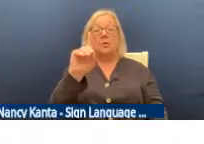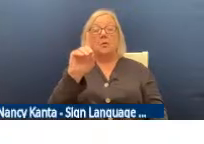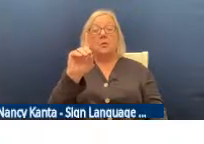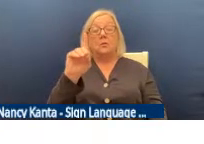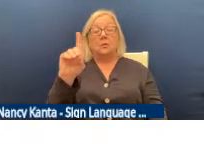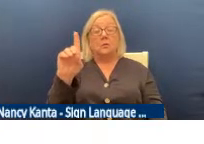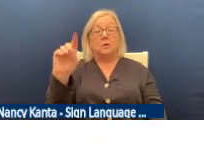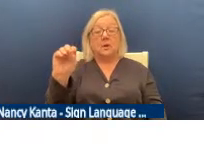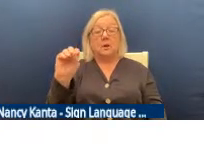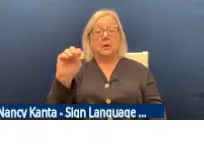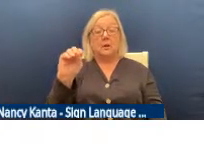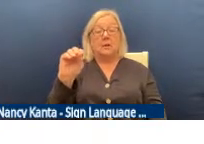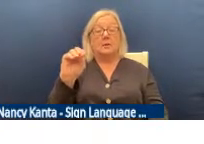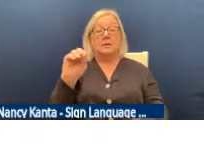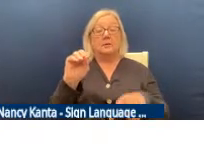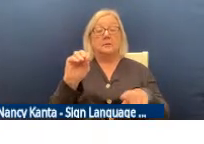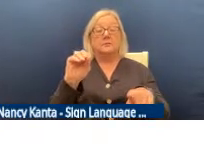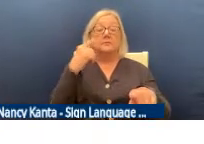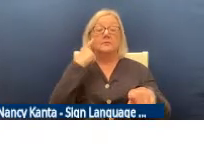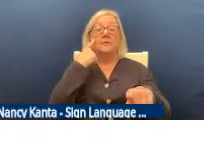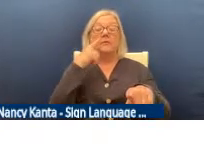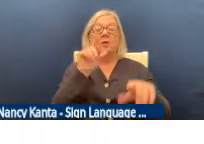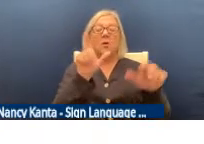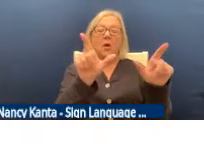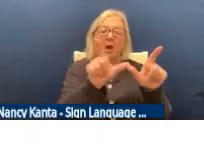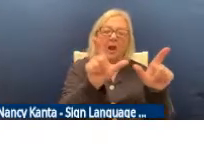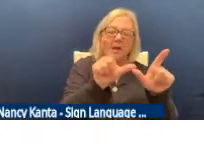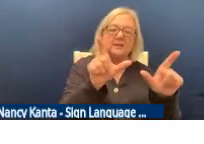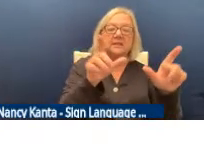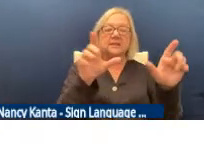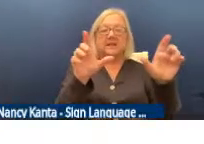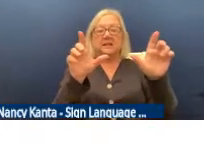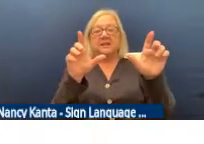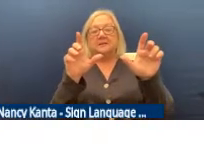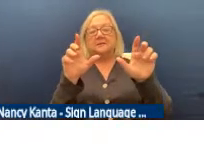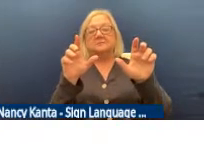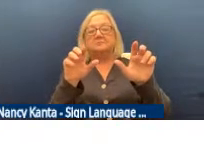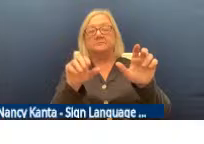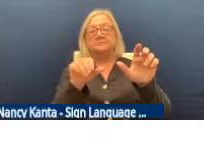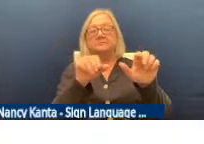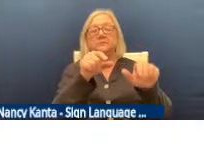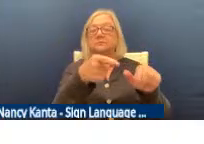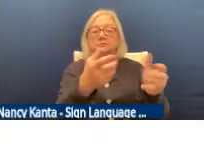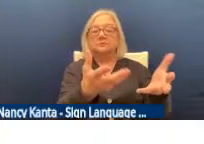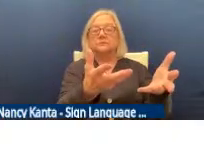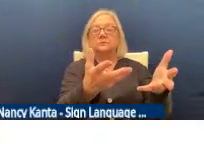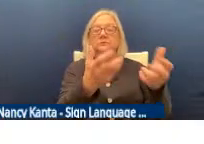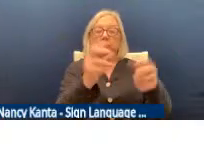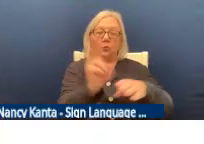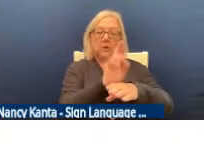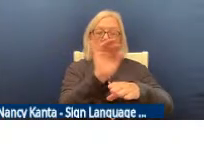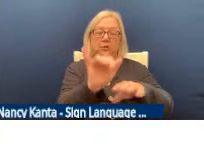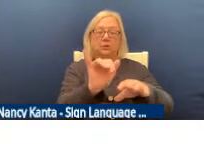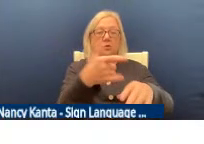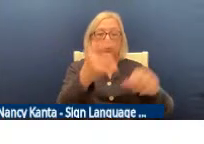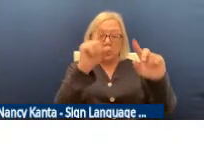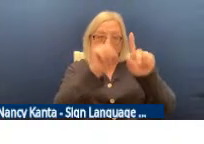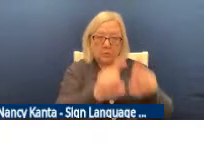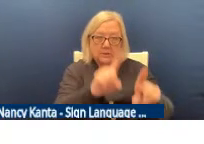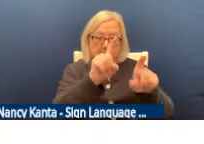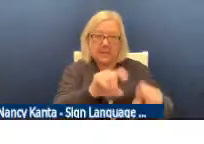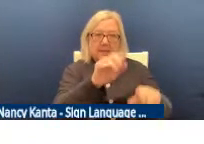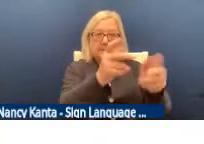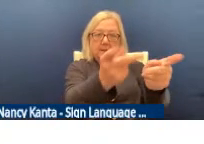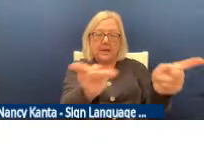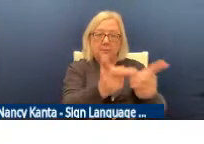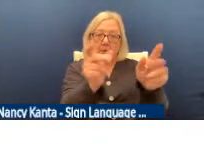licensing, or excuse me, permitting site. So we're doing that work. We're testing the ground conditions. We're testing the installation of